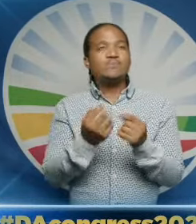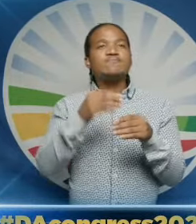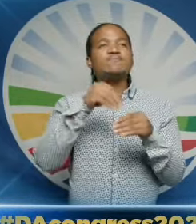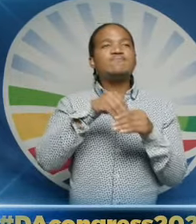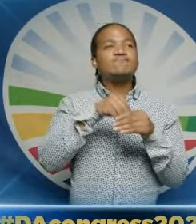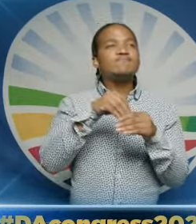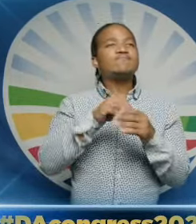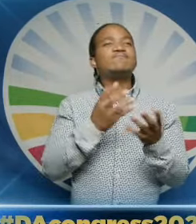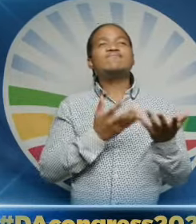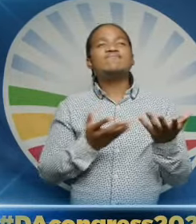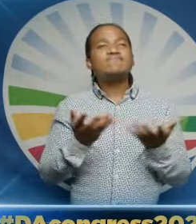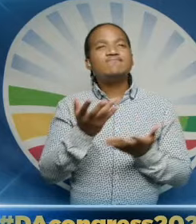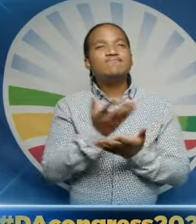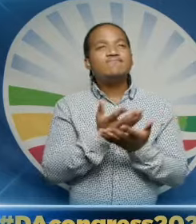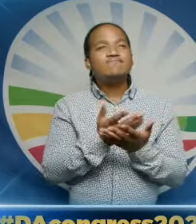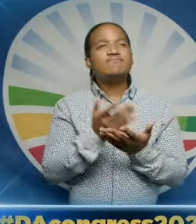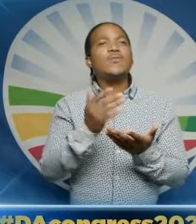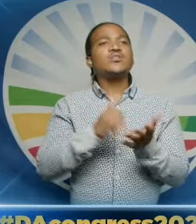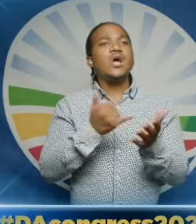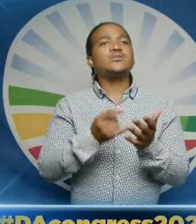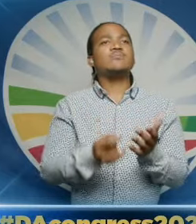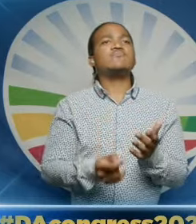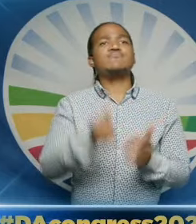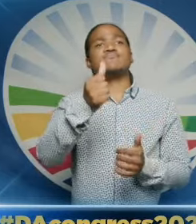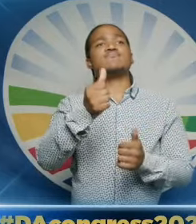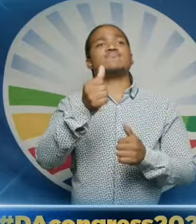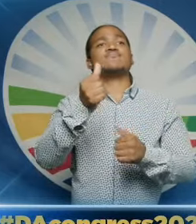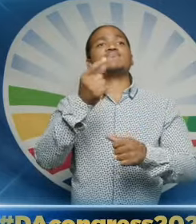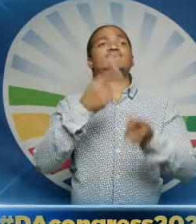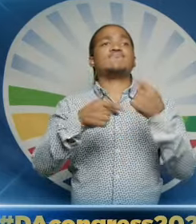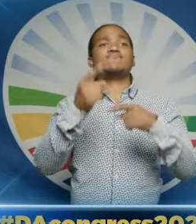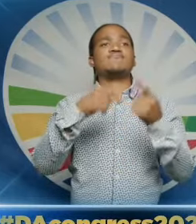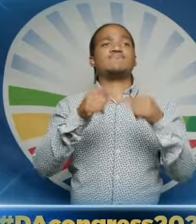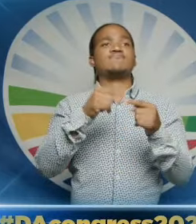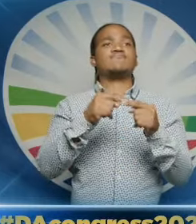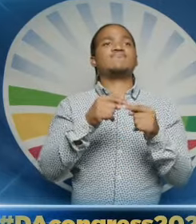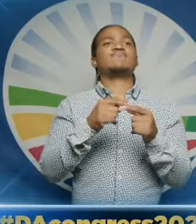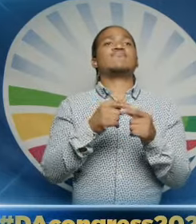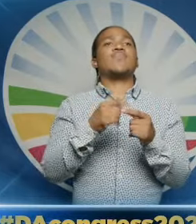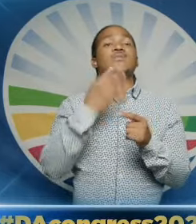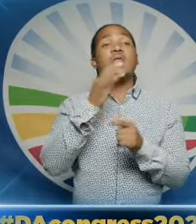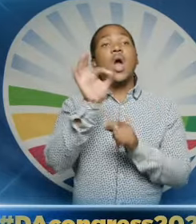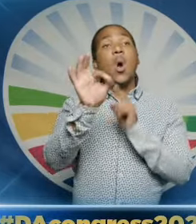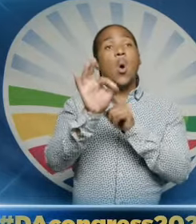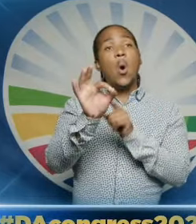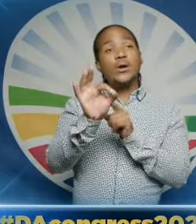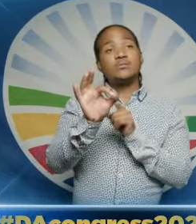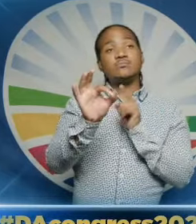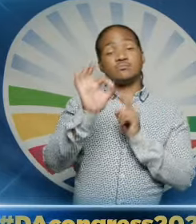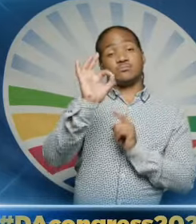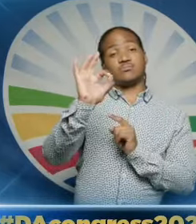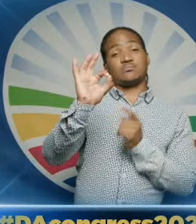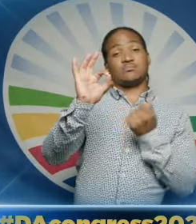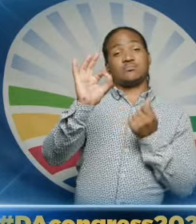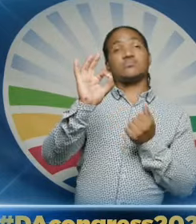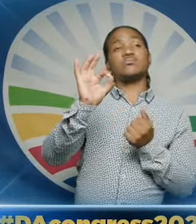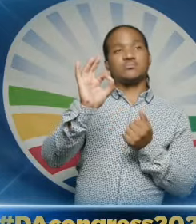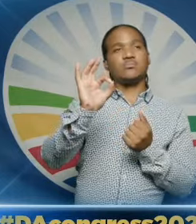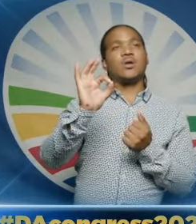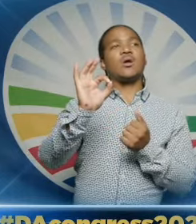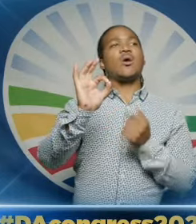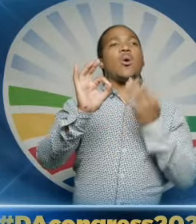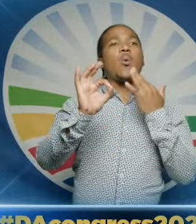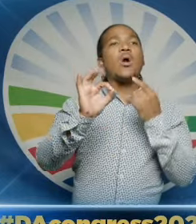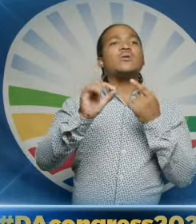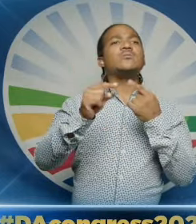Modi Mupukong, Yes. a coin was tossed. Let me try that again. A coin was tossed, and Marlene van Staden, who's our